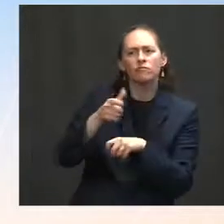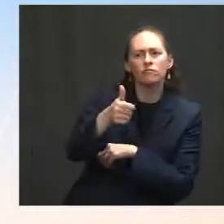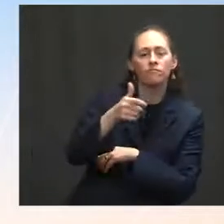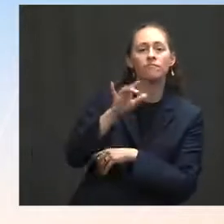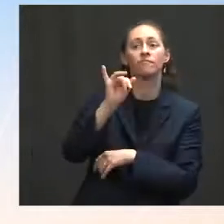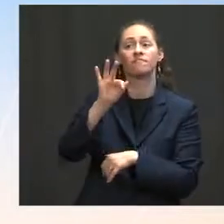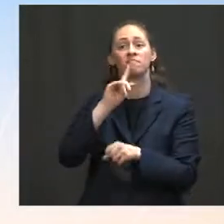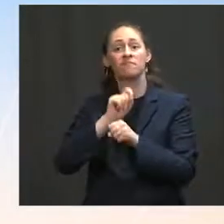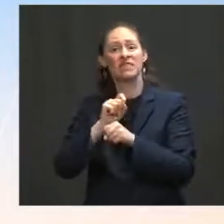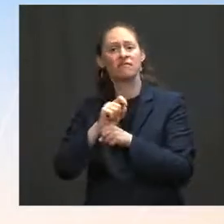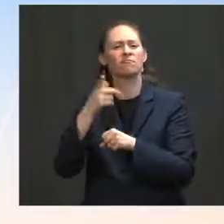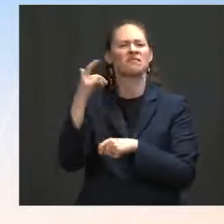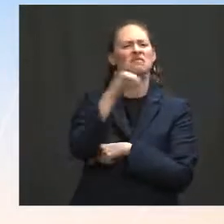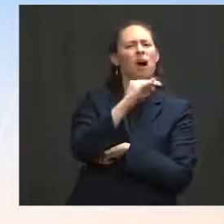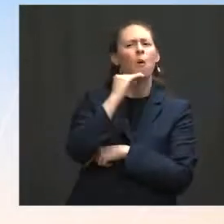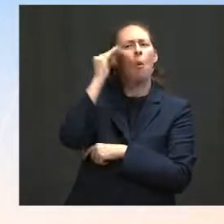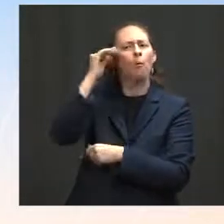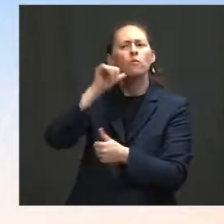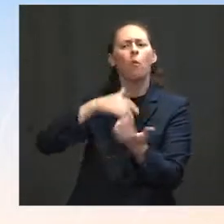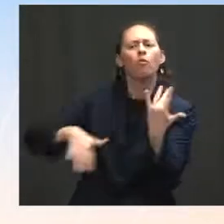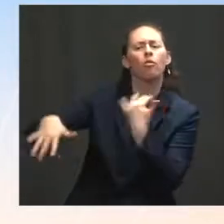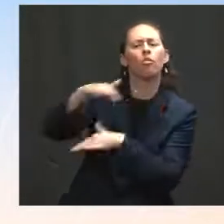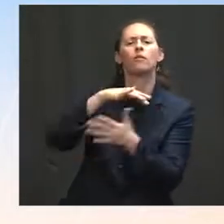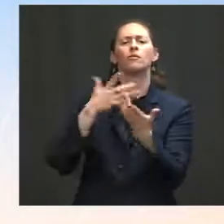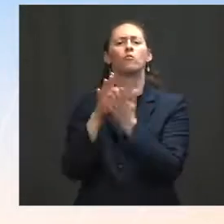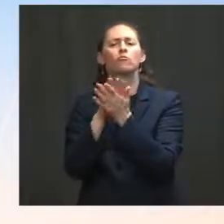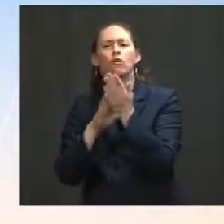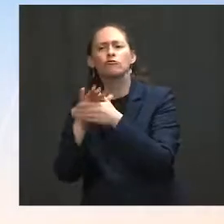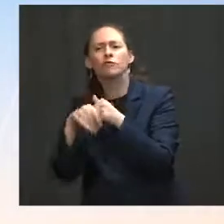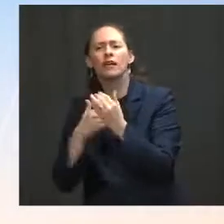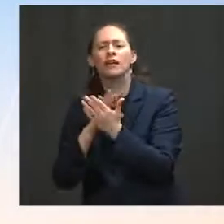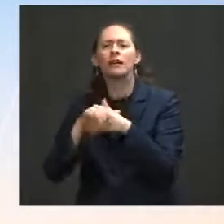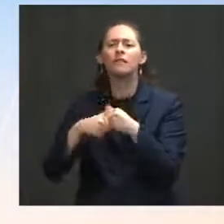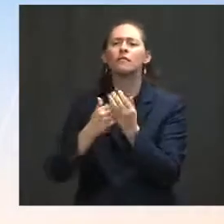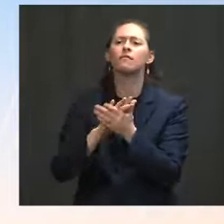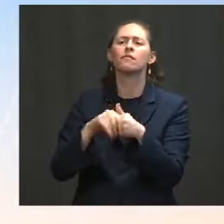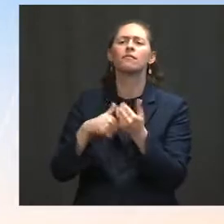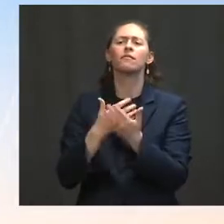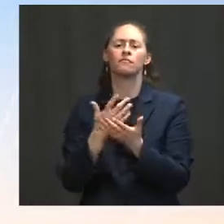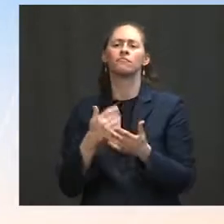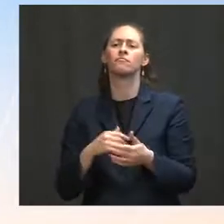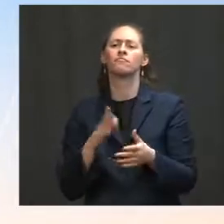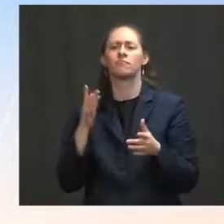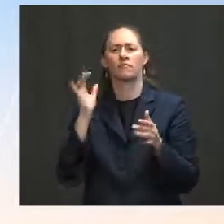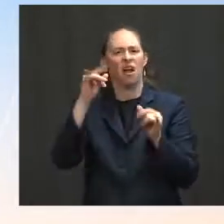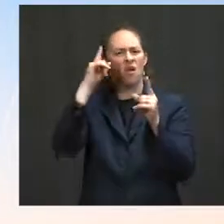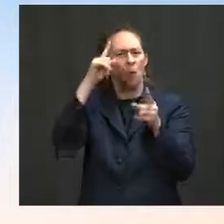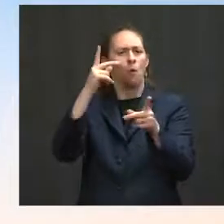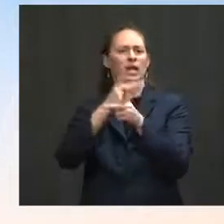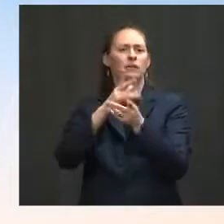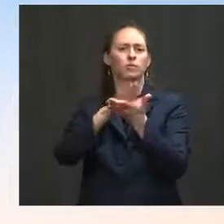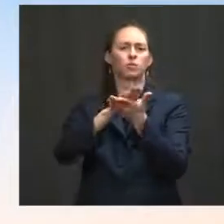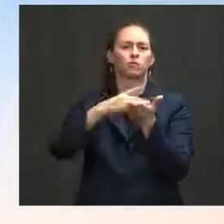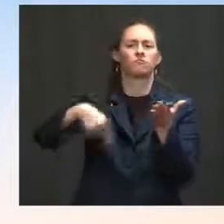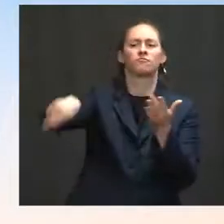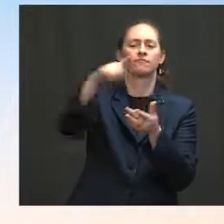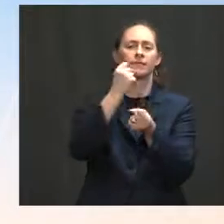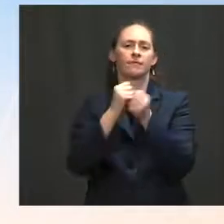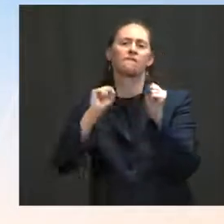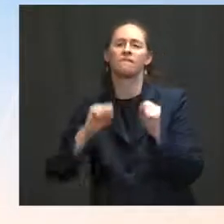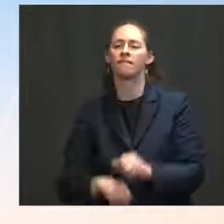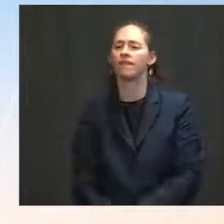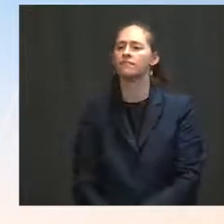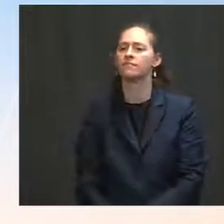be important layers of prevention to keep schools safe. Now, the guidelines that they provided, the guidance, is in line with their public